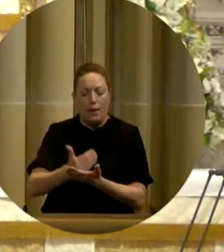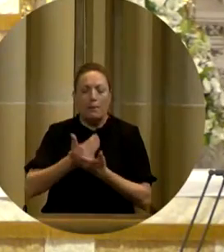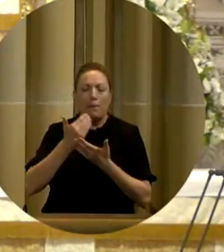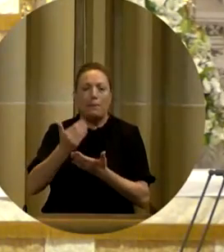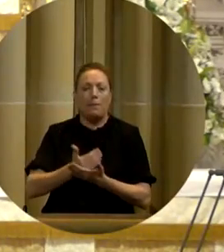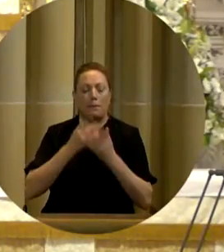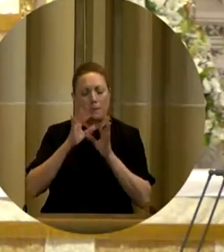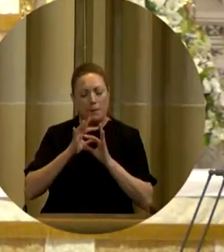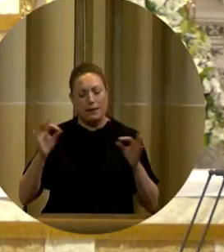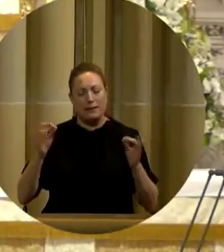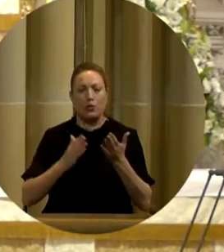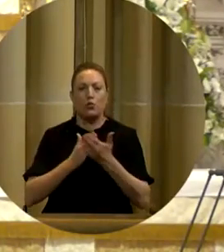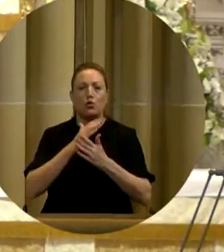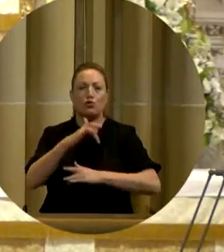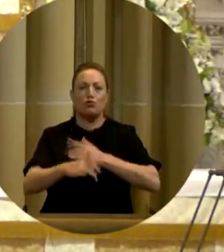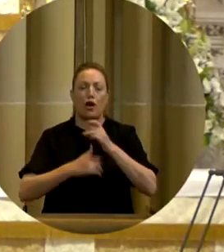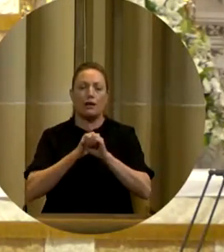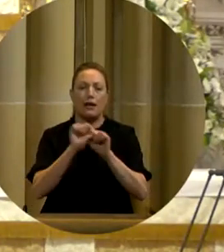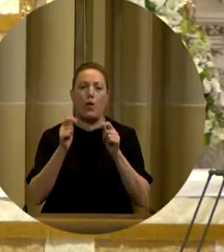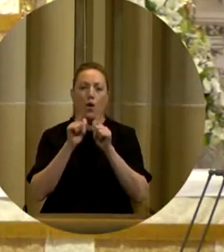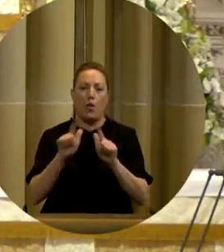Christ our Lord.